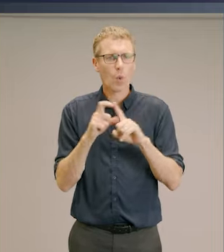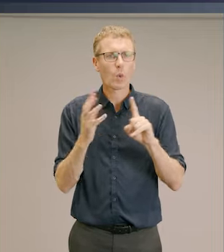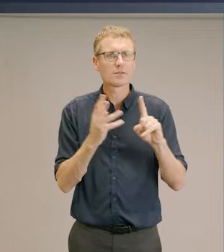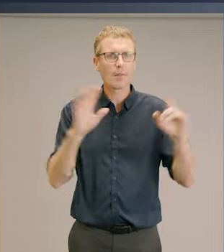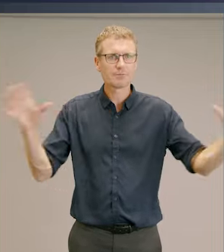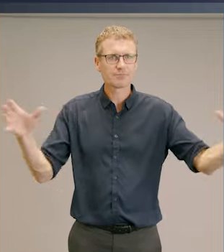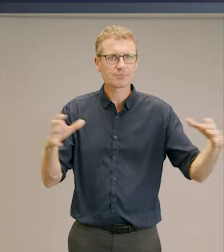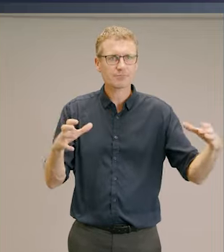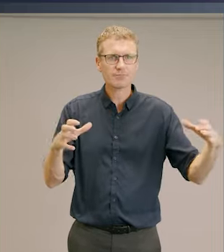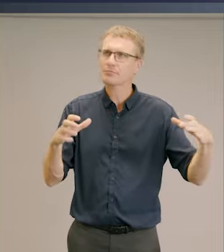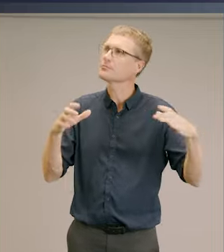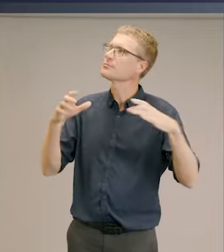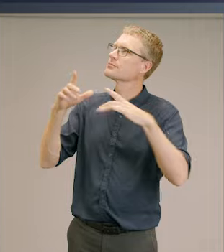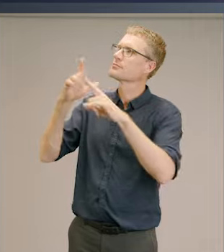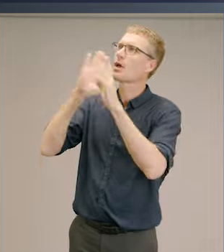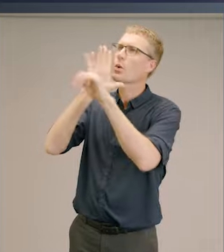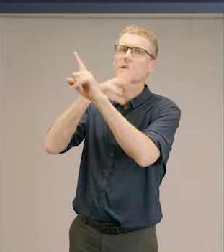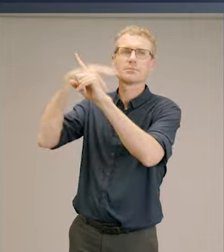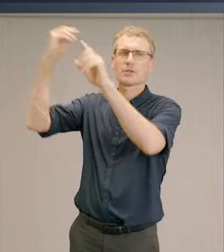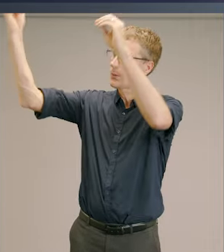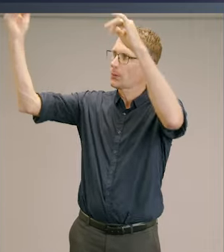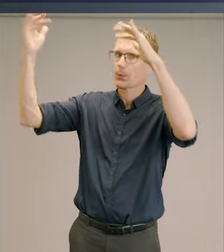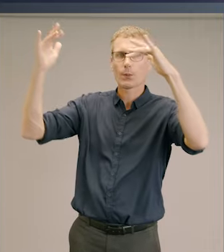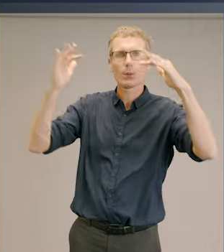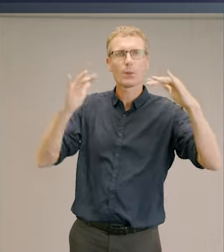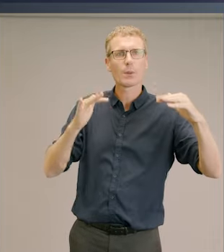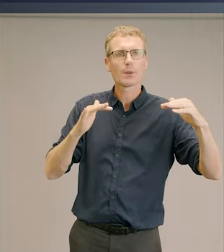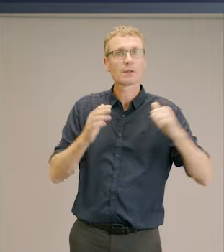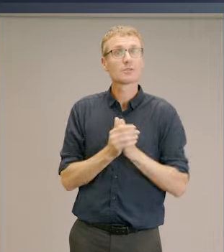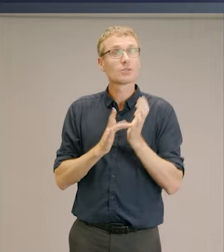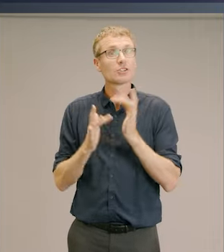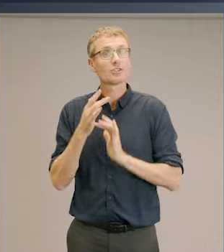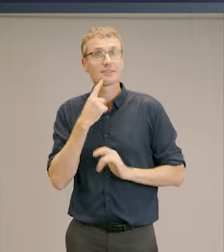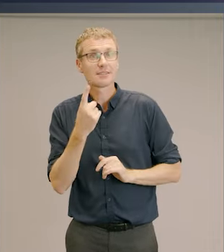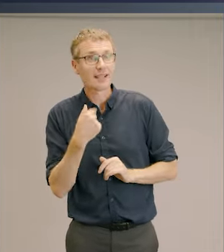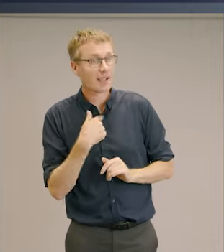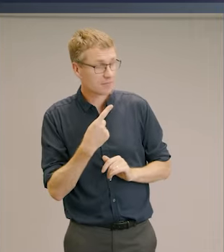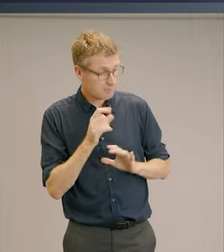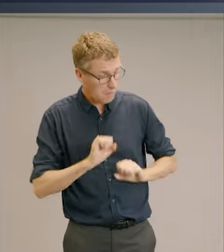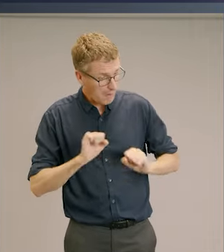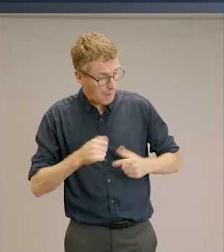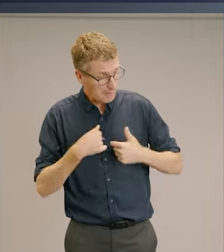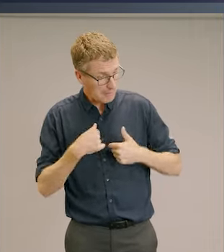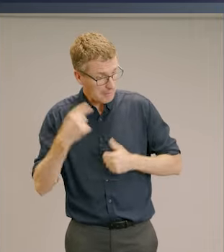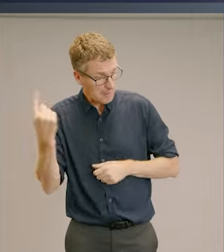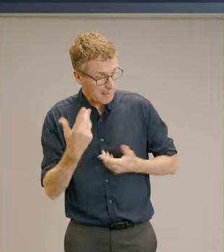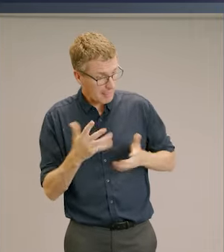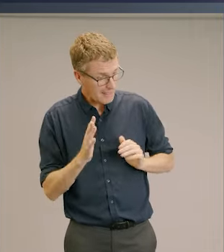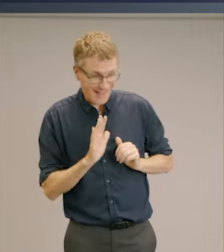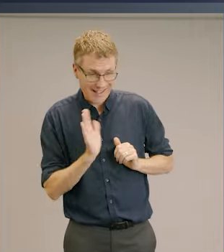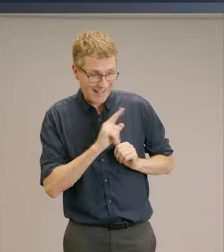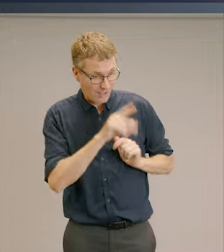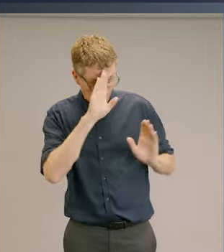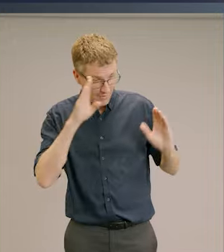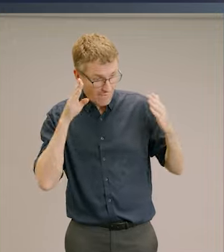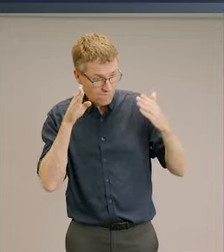Jesus said to his disciples, don't focus on when I'm coming back. Focus instead on the dynamis power or the dunamis